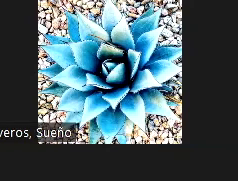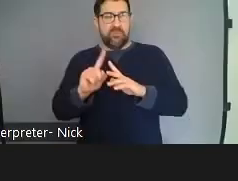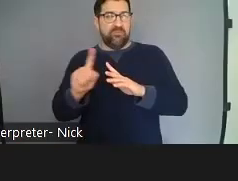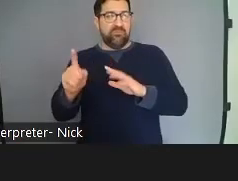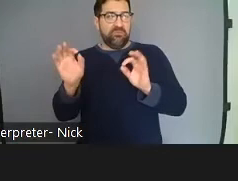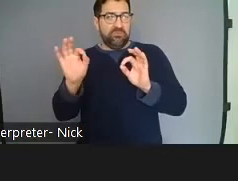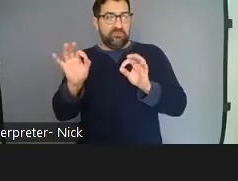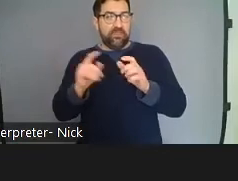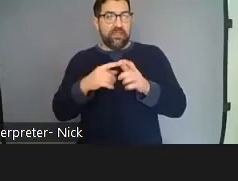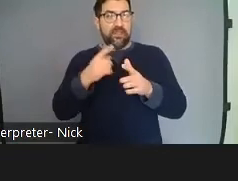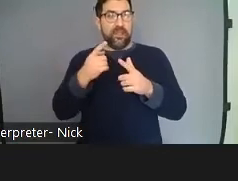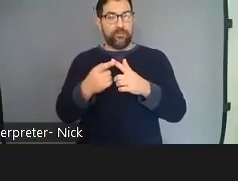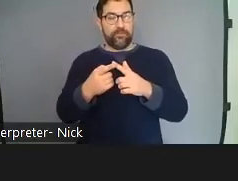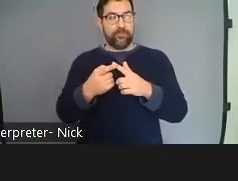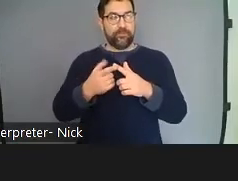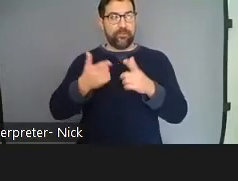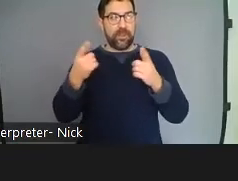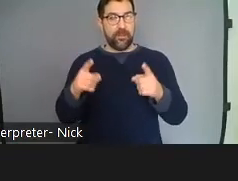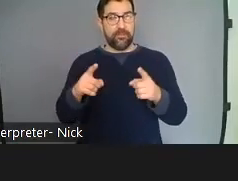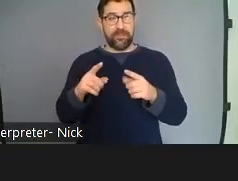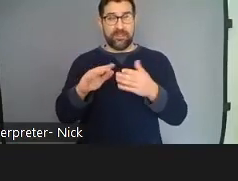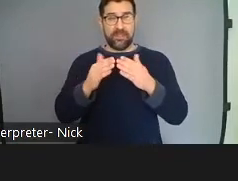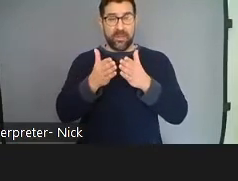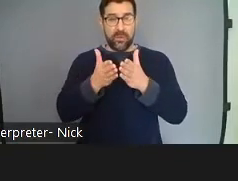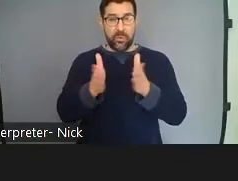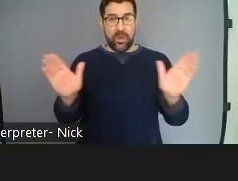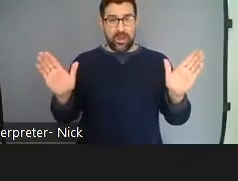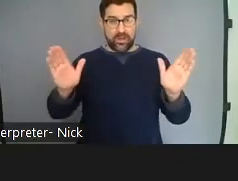then it ended up being a citywide thing. So